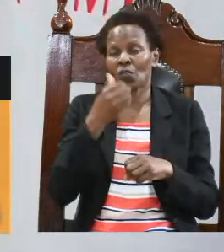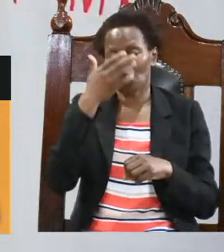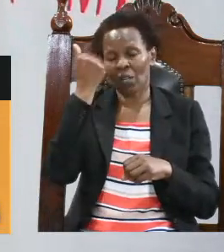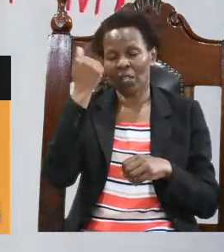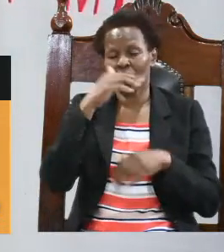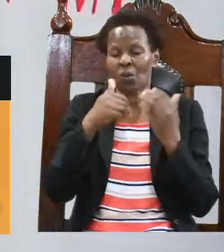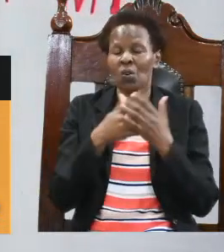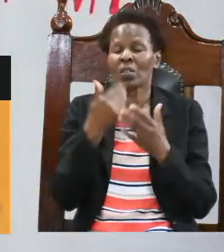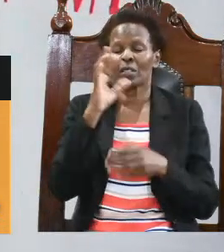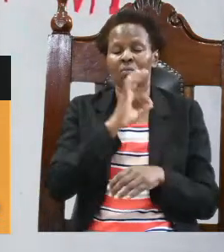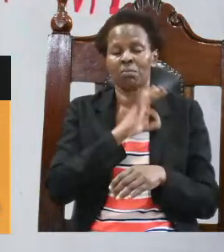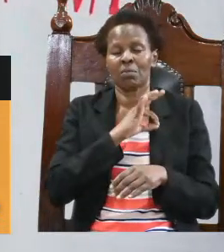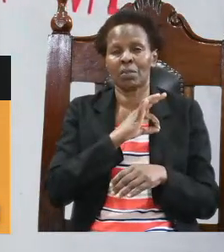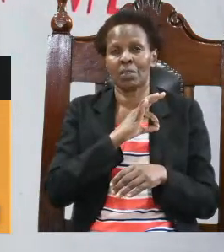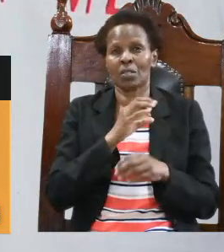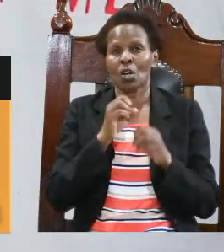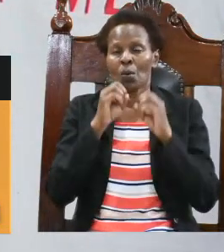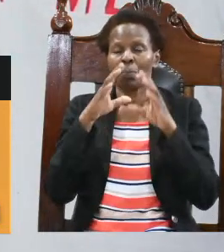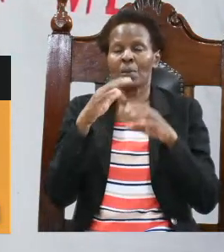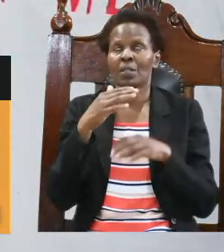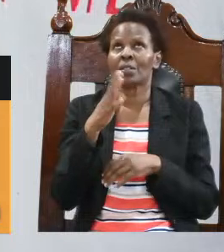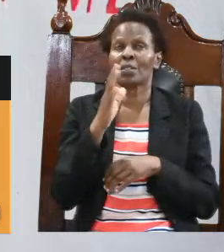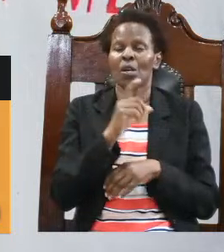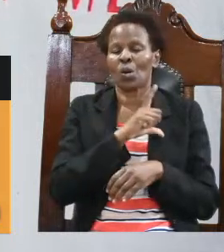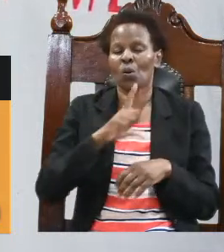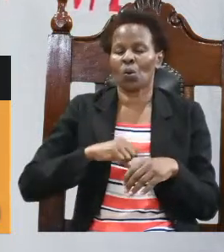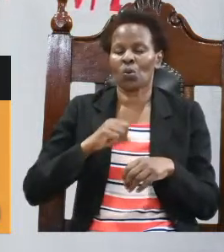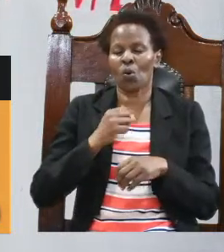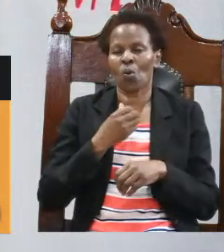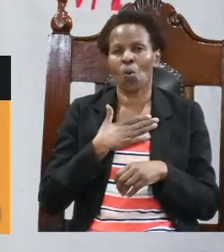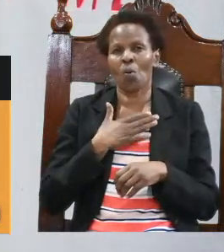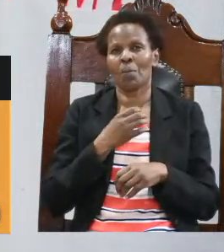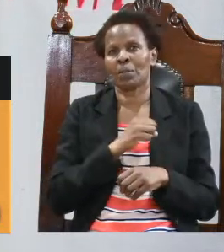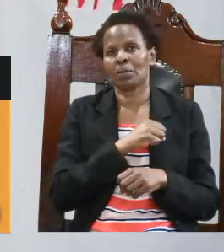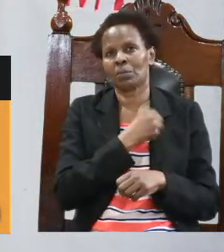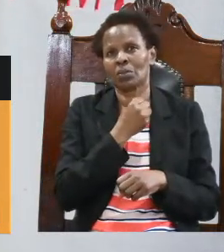Forget all his benefits. Bless the Lord, O my soul.